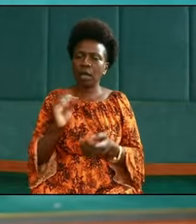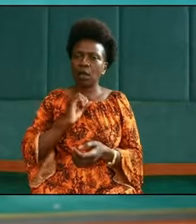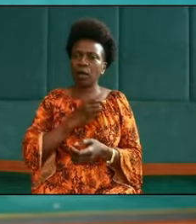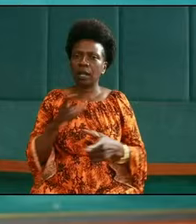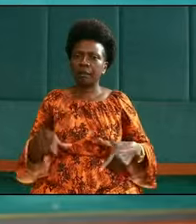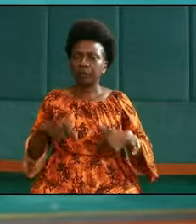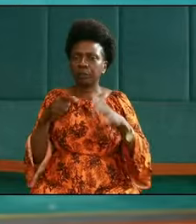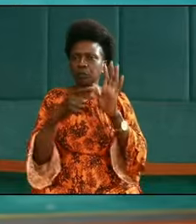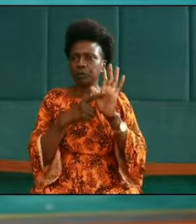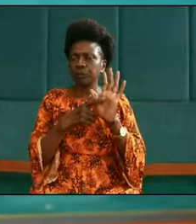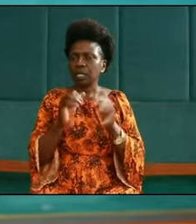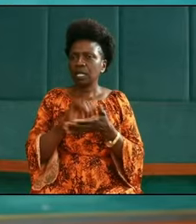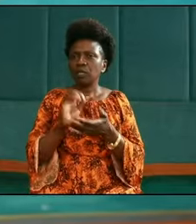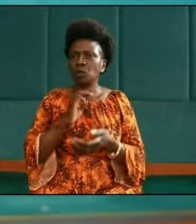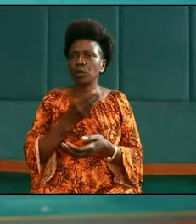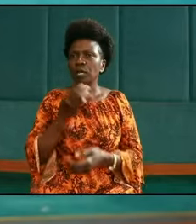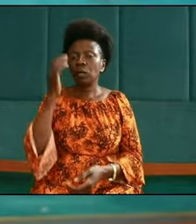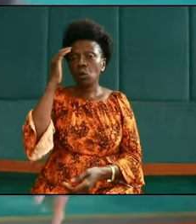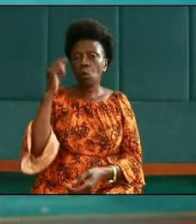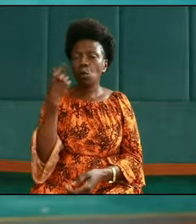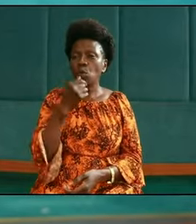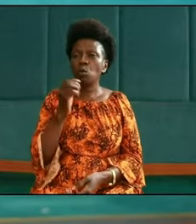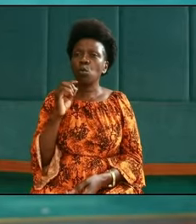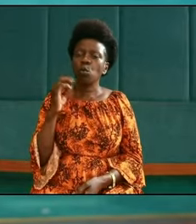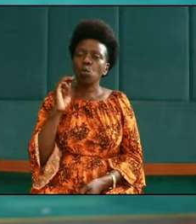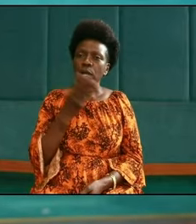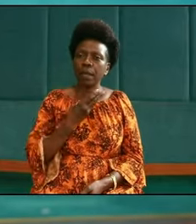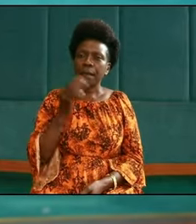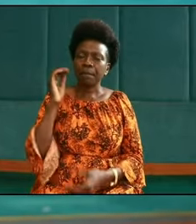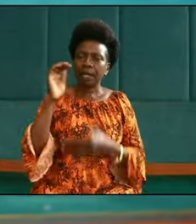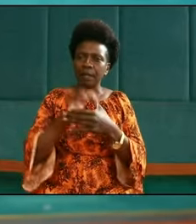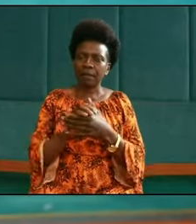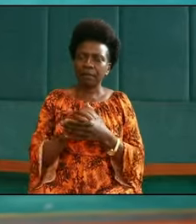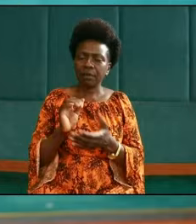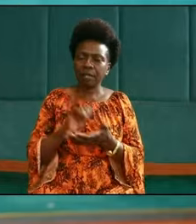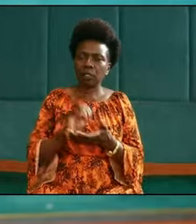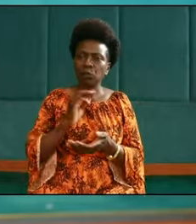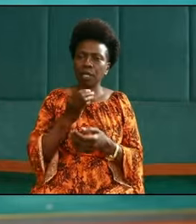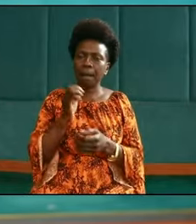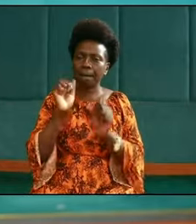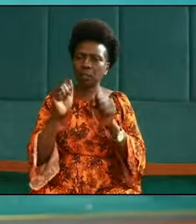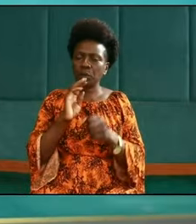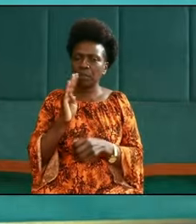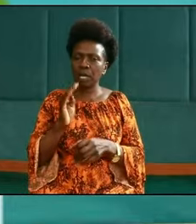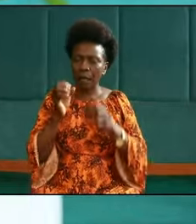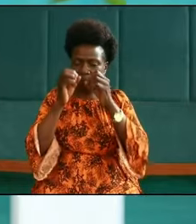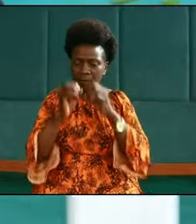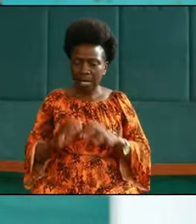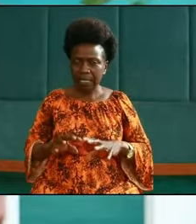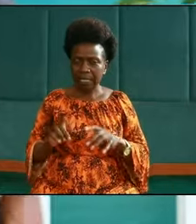life shows that we know whom we believe, that we can be a blessing to the